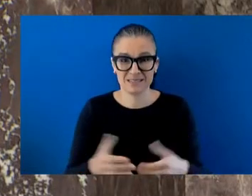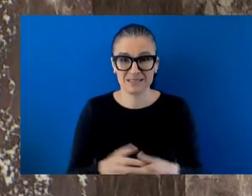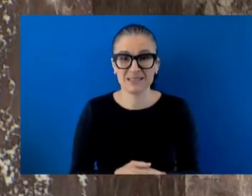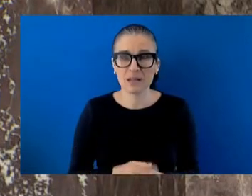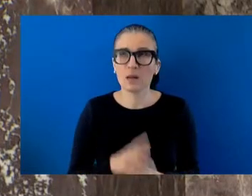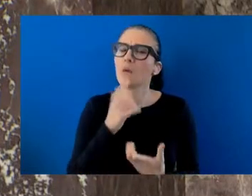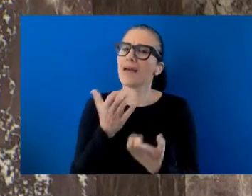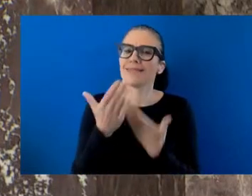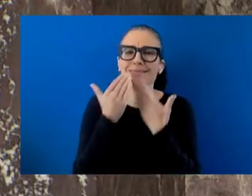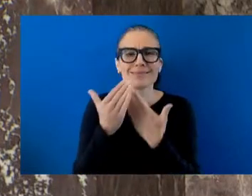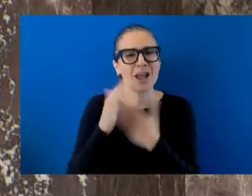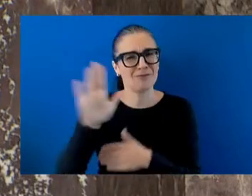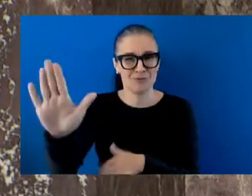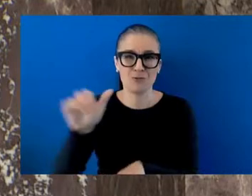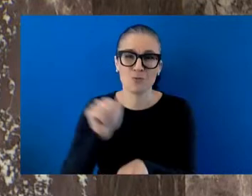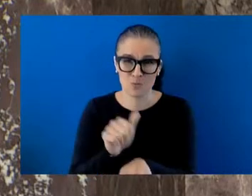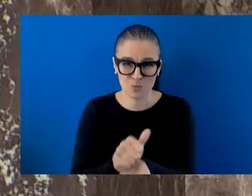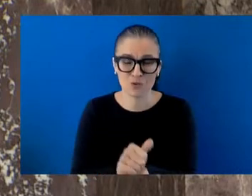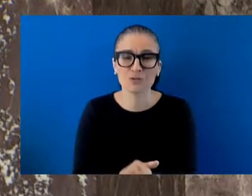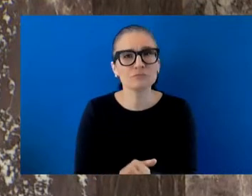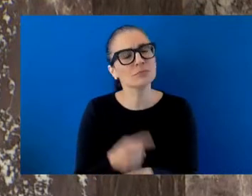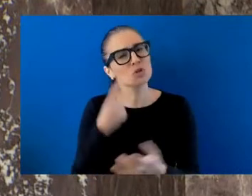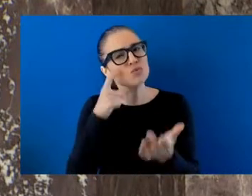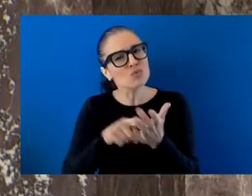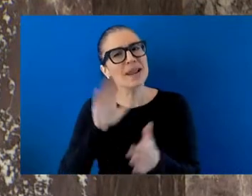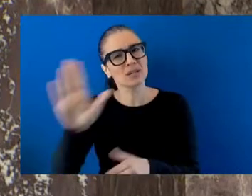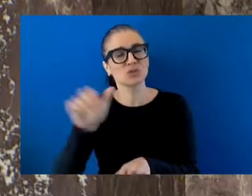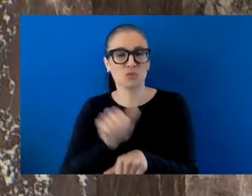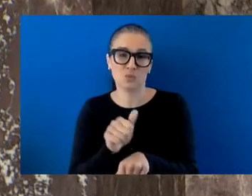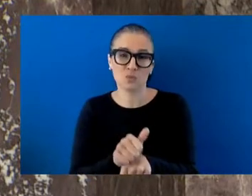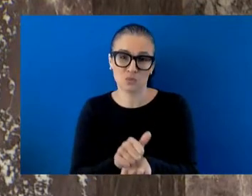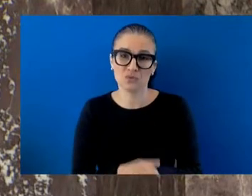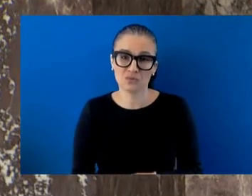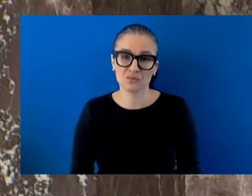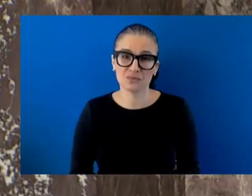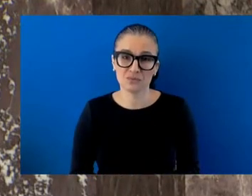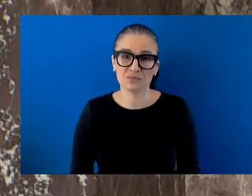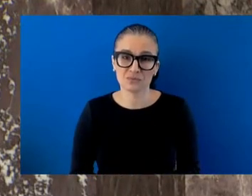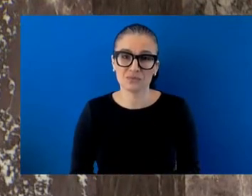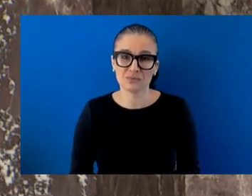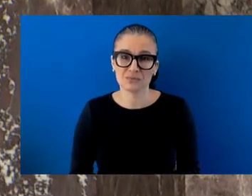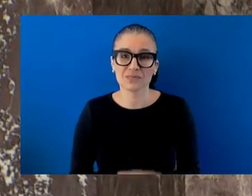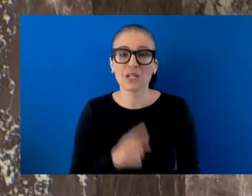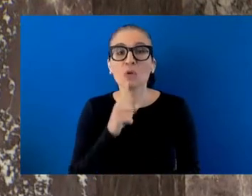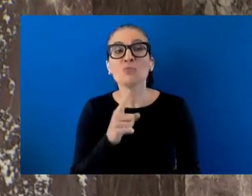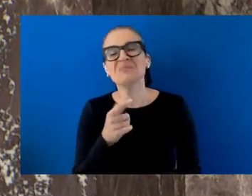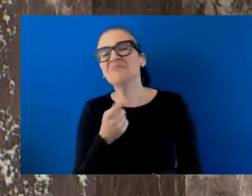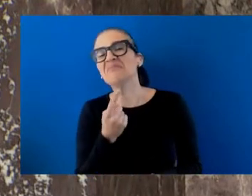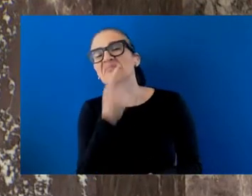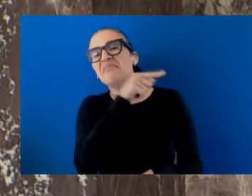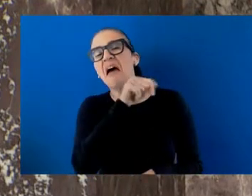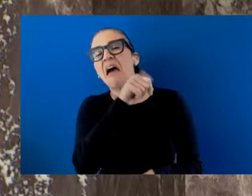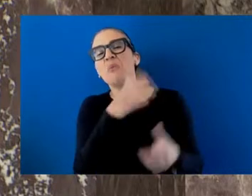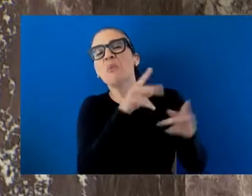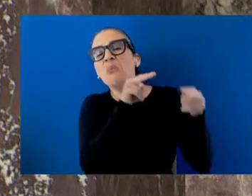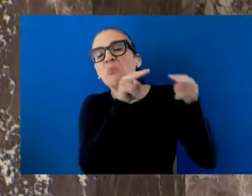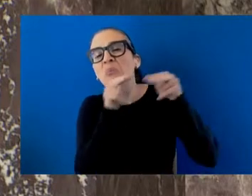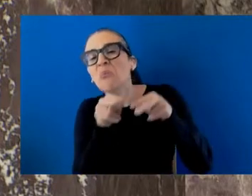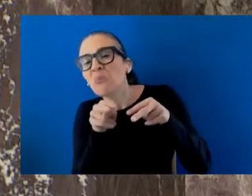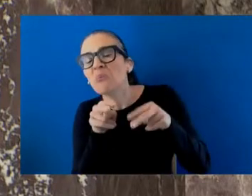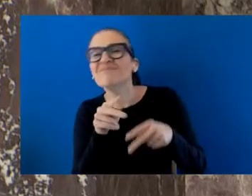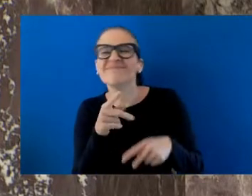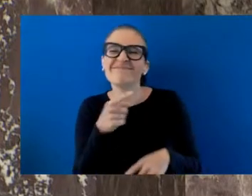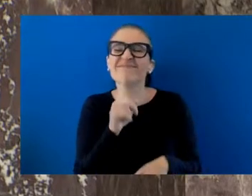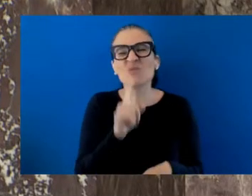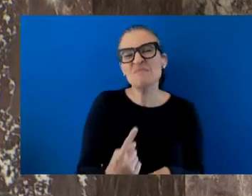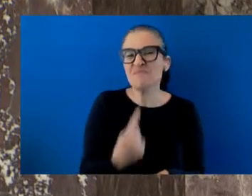want to recognize her. She's probably in the other room watching. Alyssa, we were going to really miss you, but I know that the folks in Manitoba are going to gain